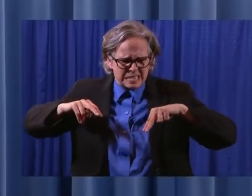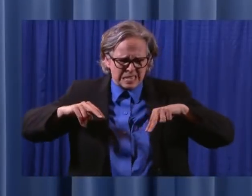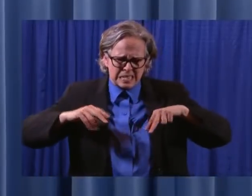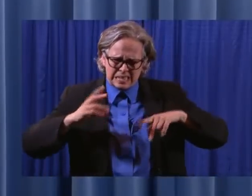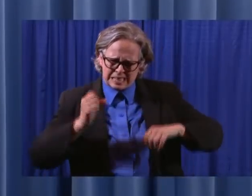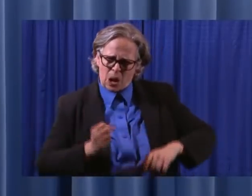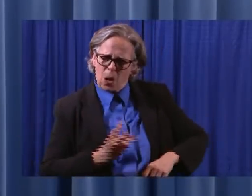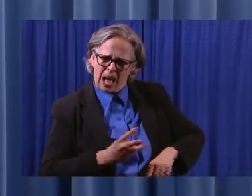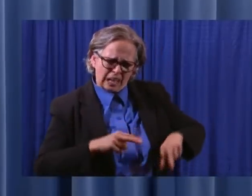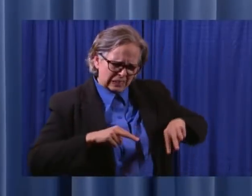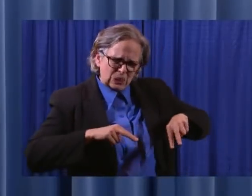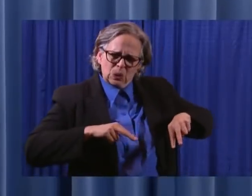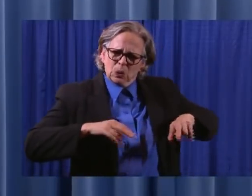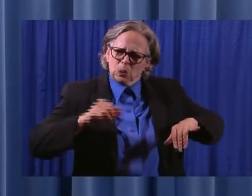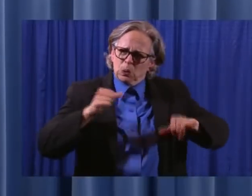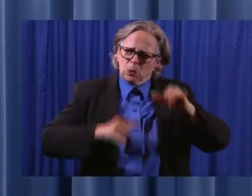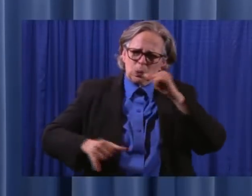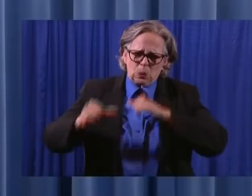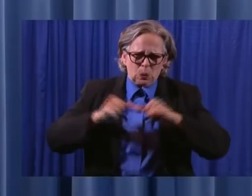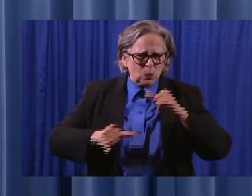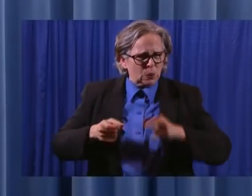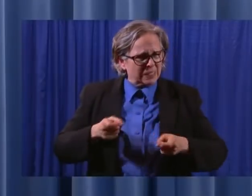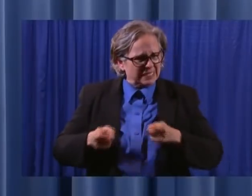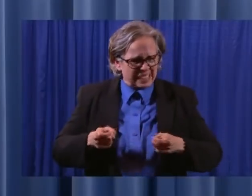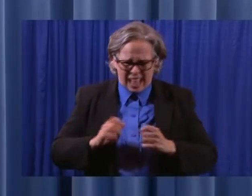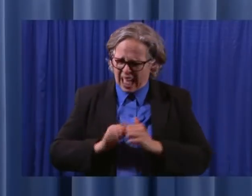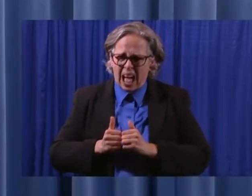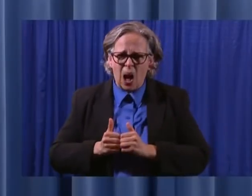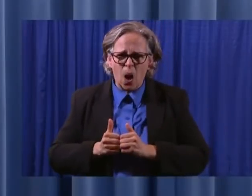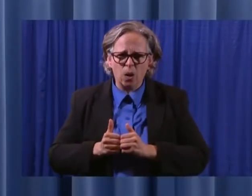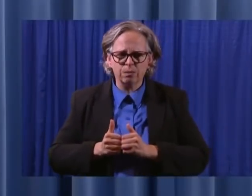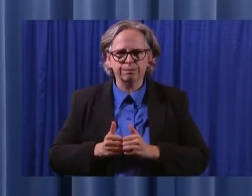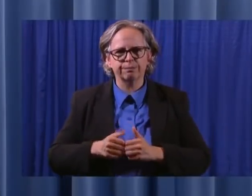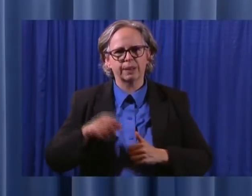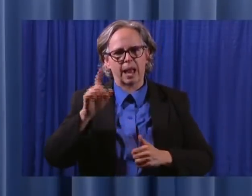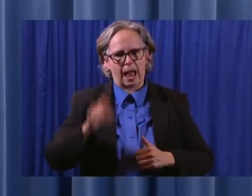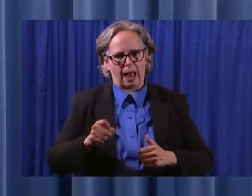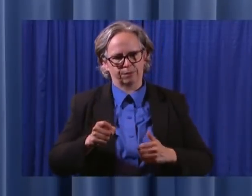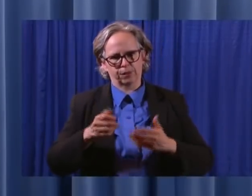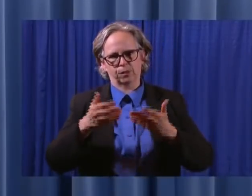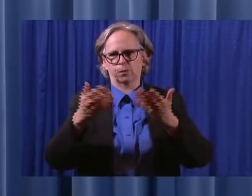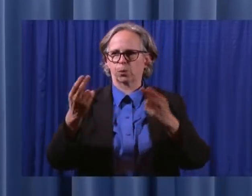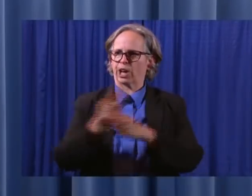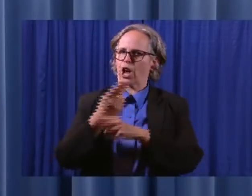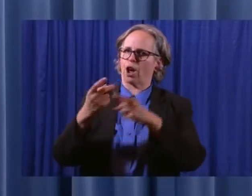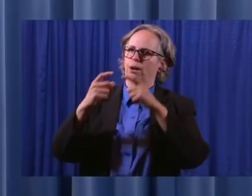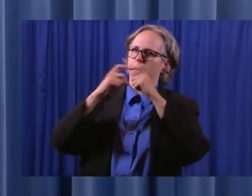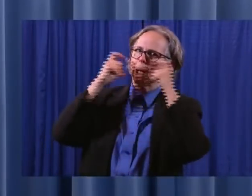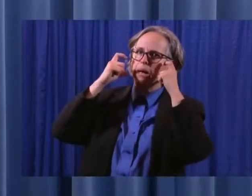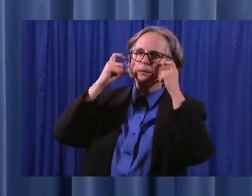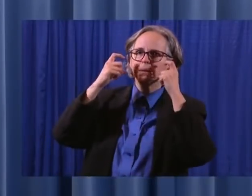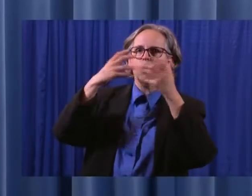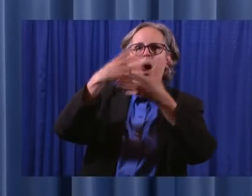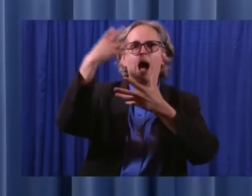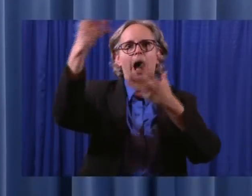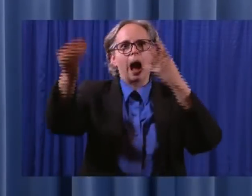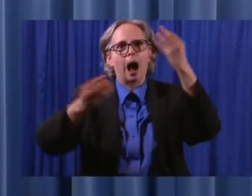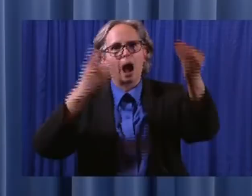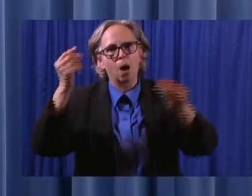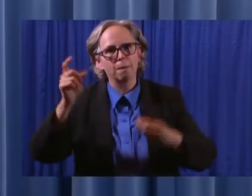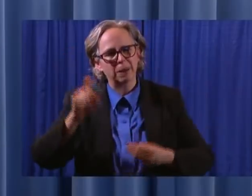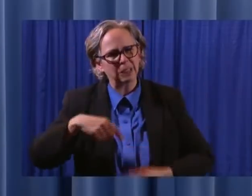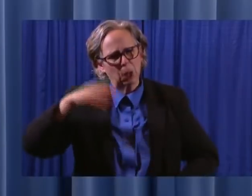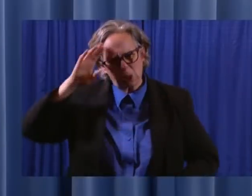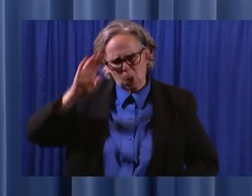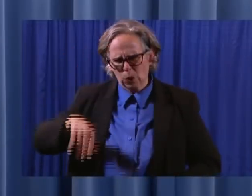we control that is wear a mask out in public. Now, I know from my email there's some people who said, look, I can't do that. There's